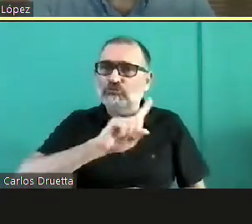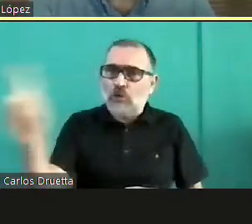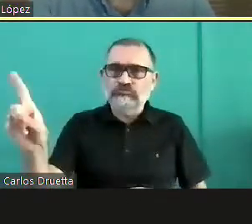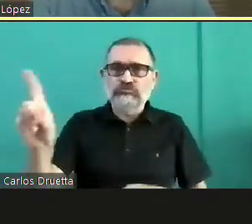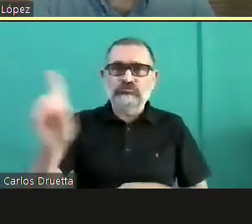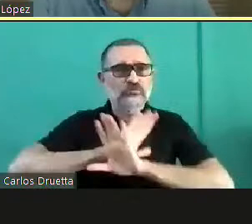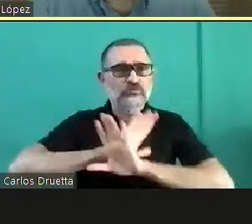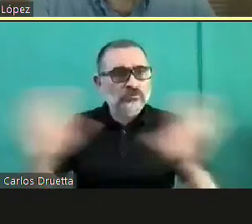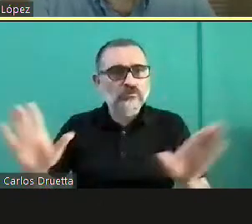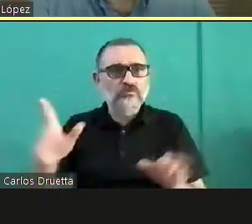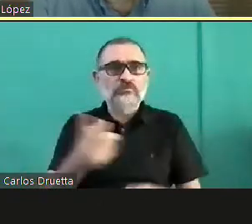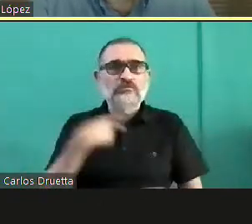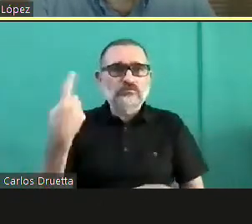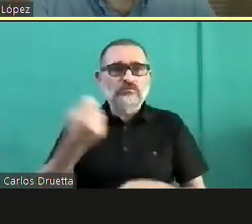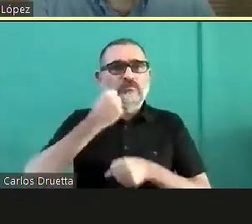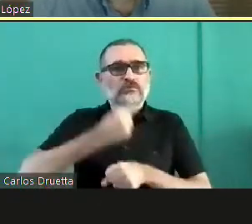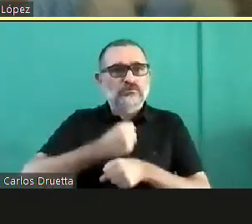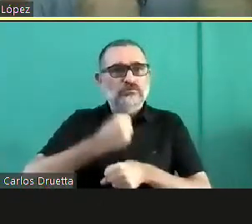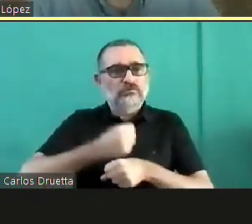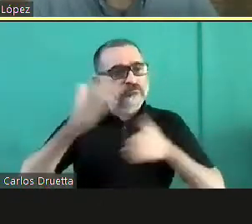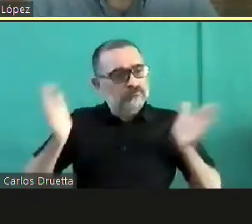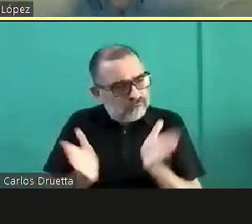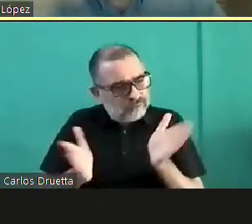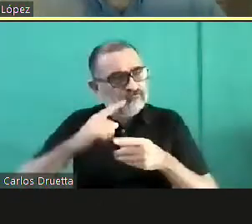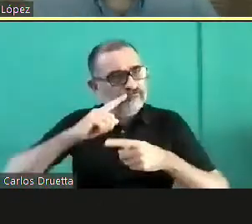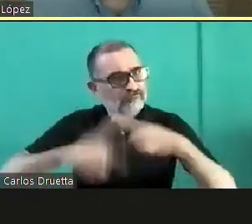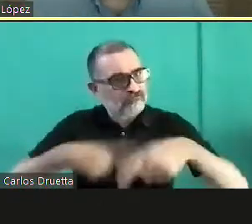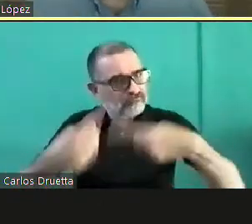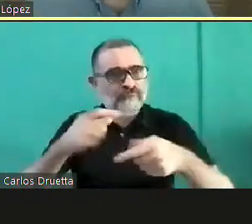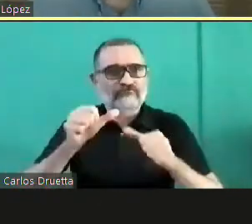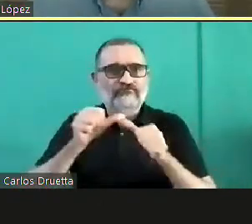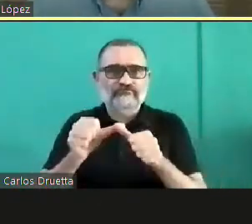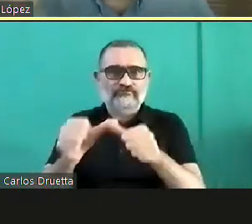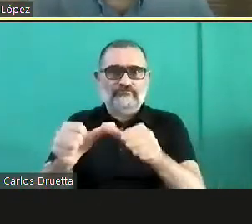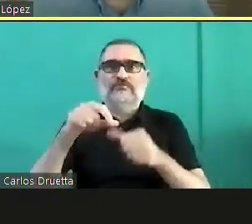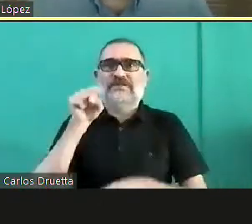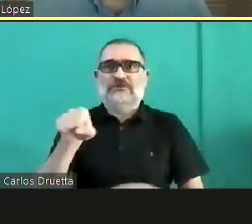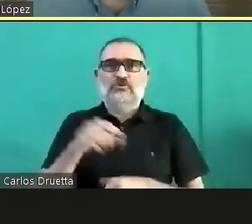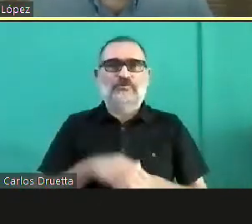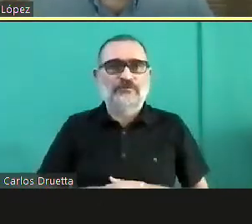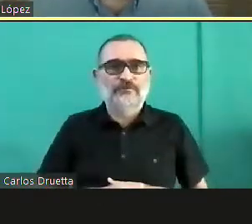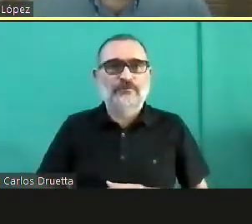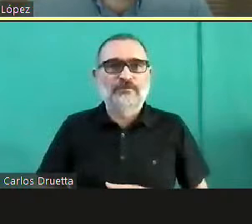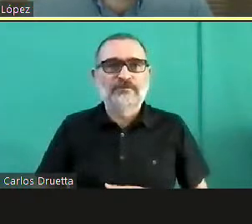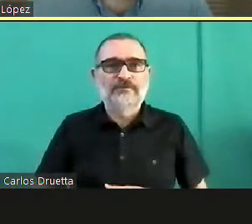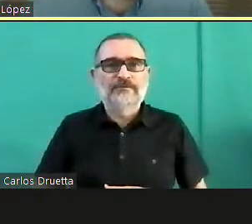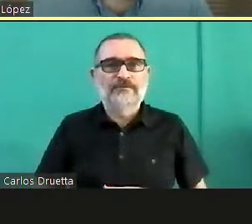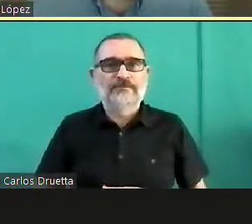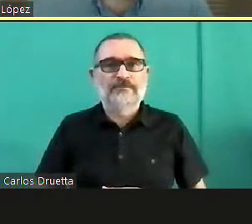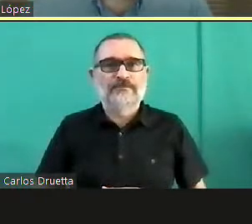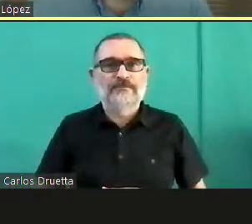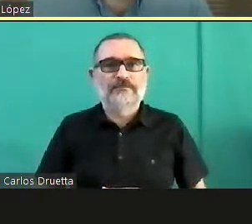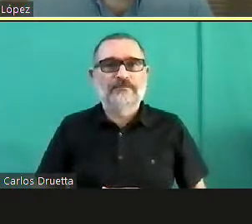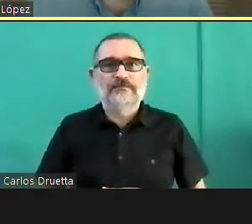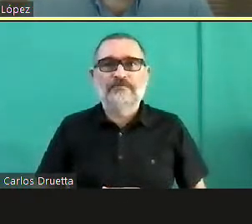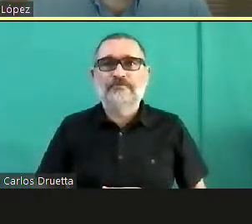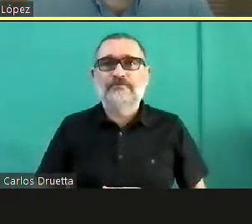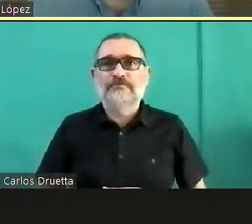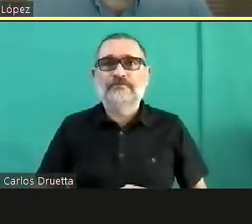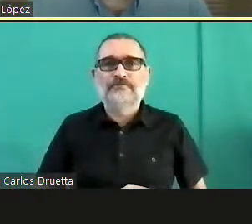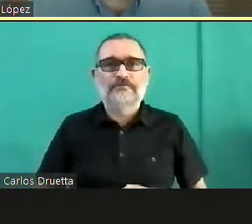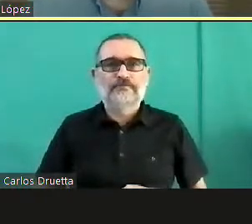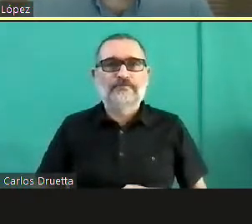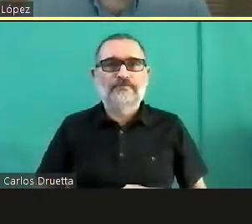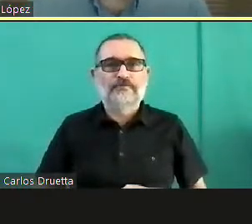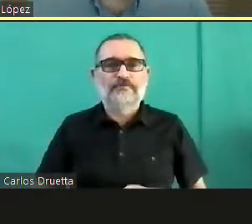accompany this with a very sound policy to promote healthy eating and to be much more